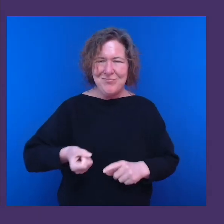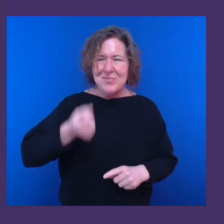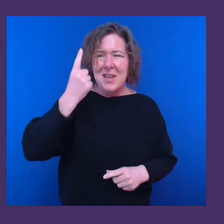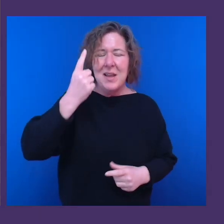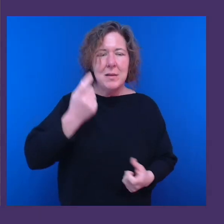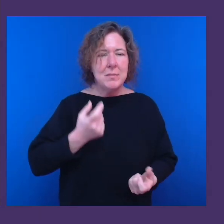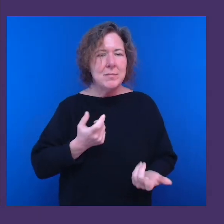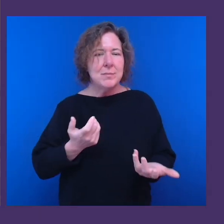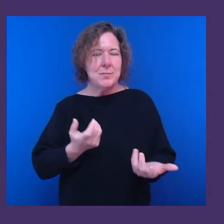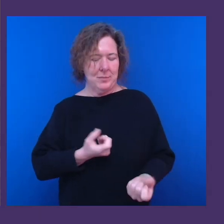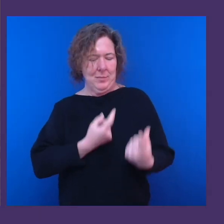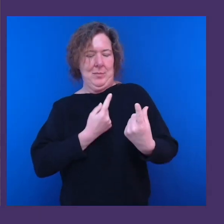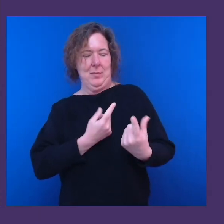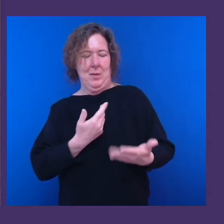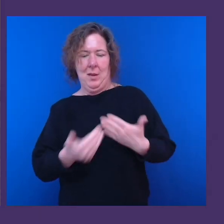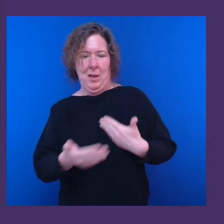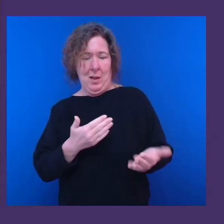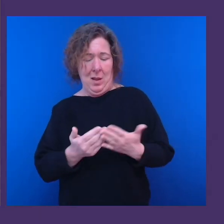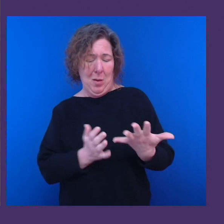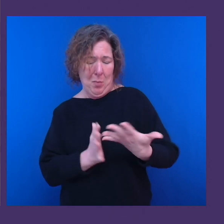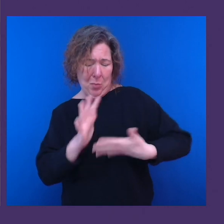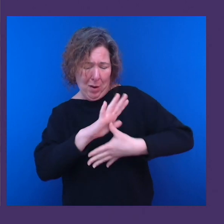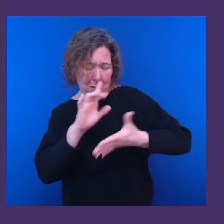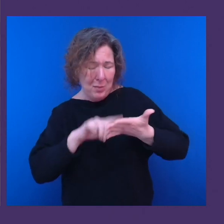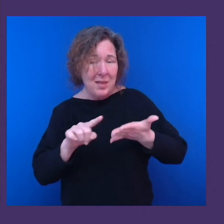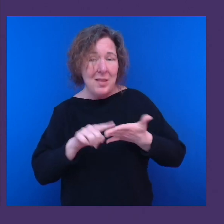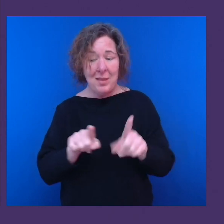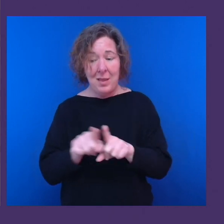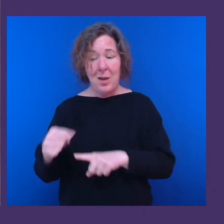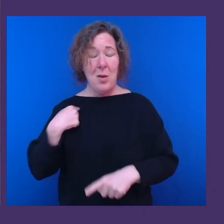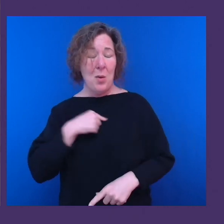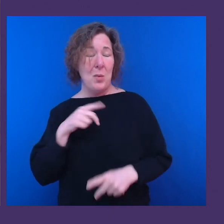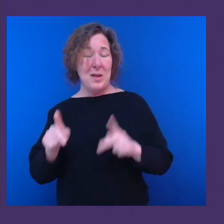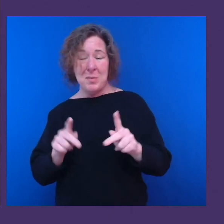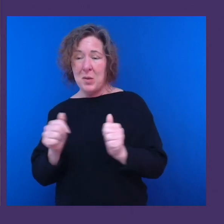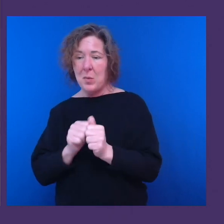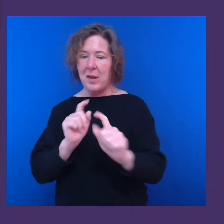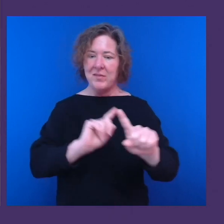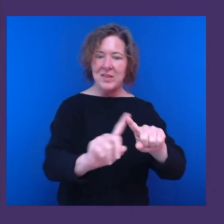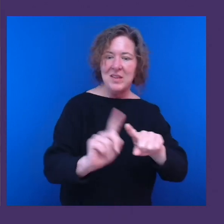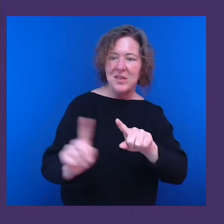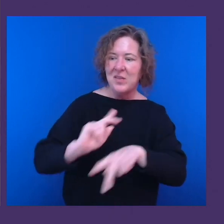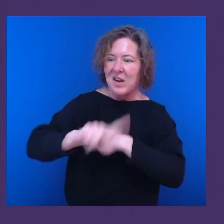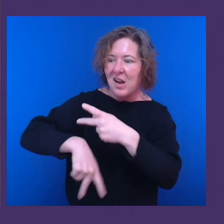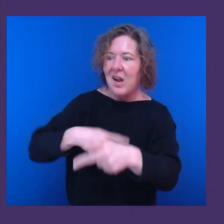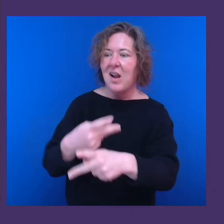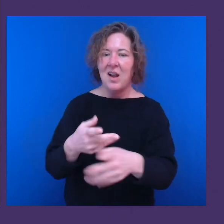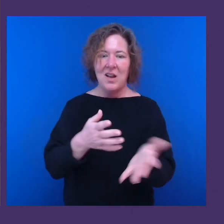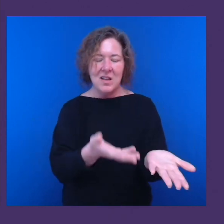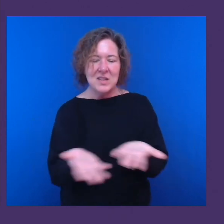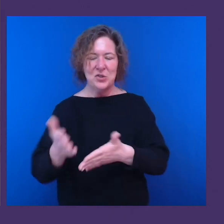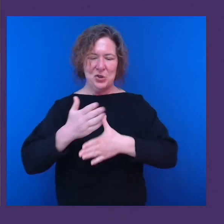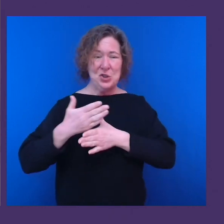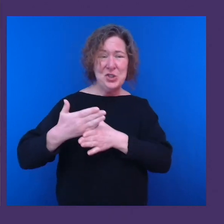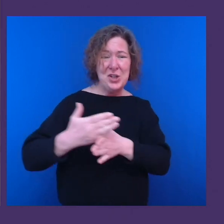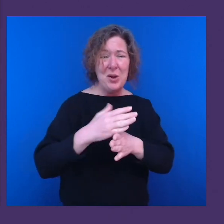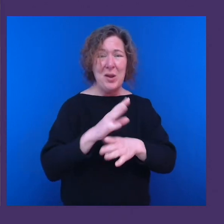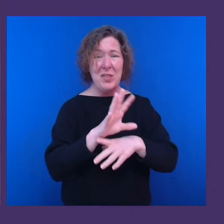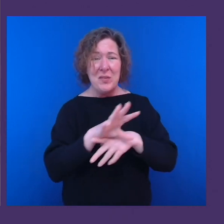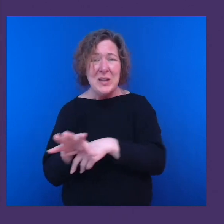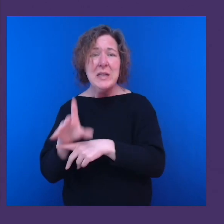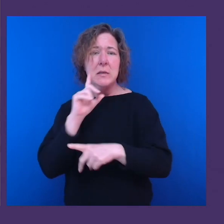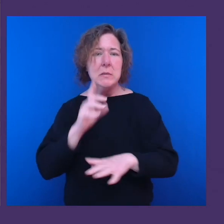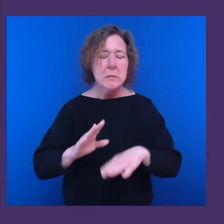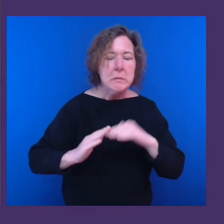it's, conducting primary research like we do with people with different abilities, sharing those videos, building the understanding of the